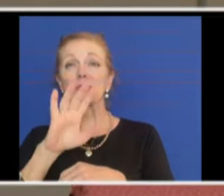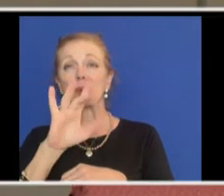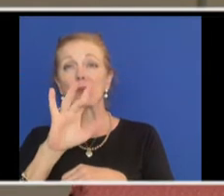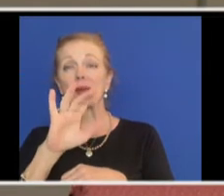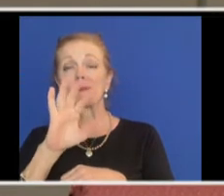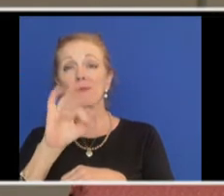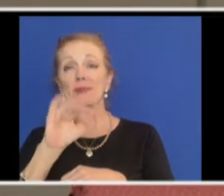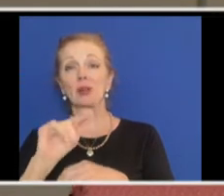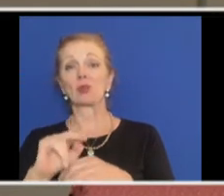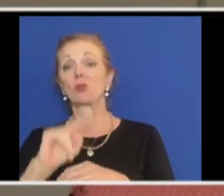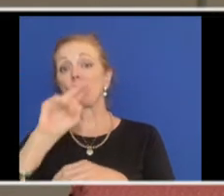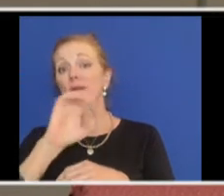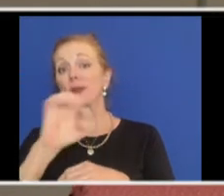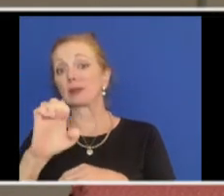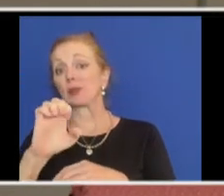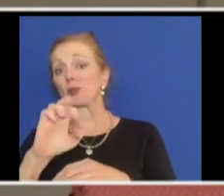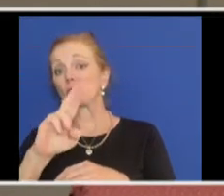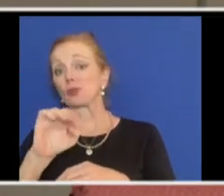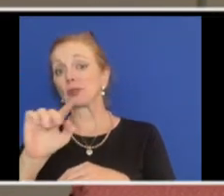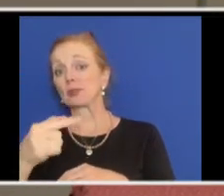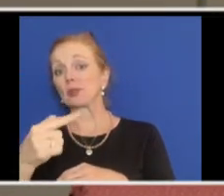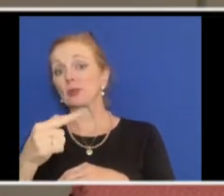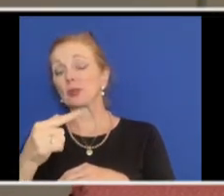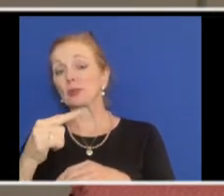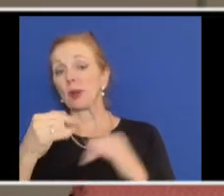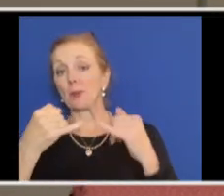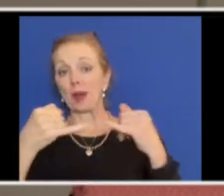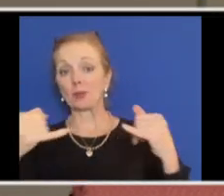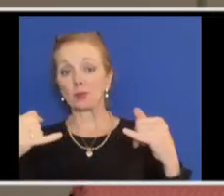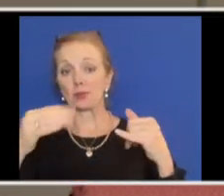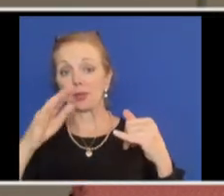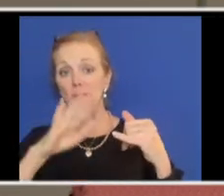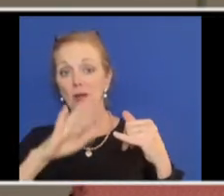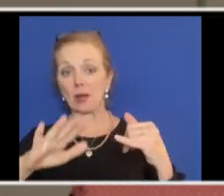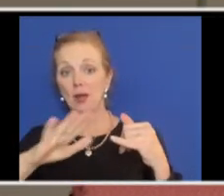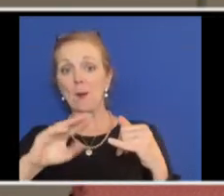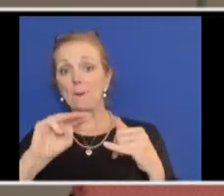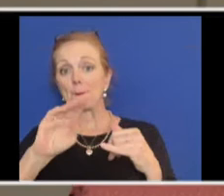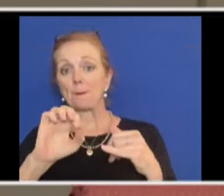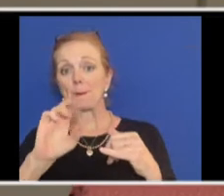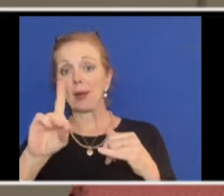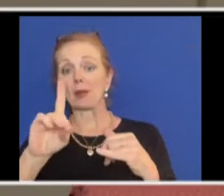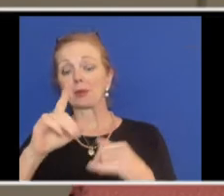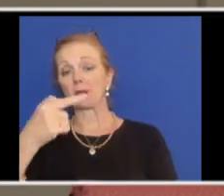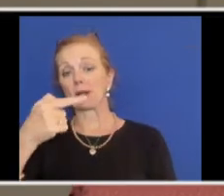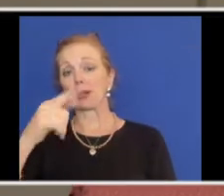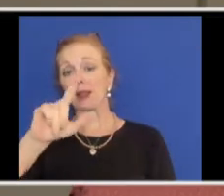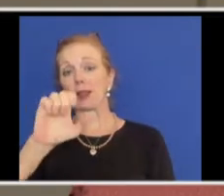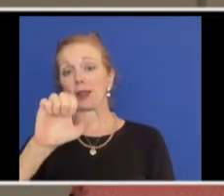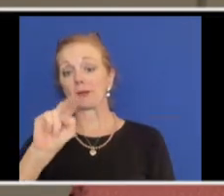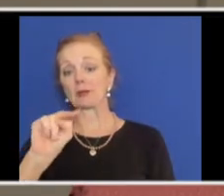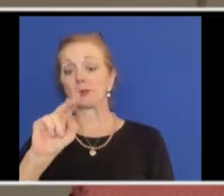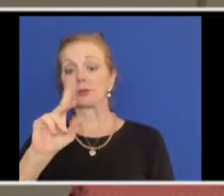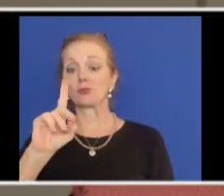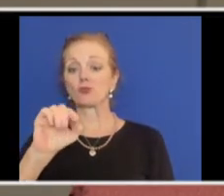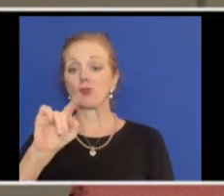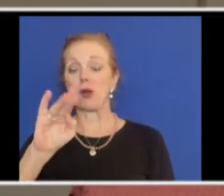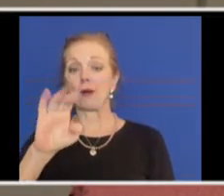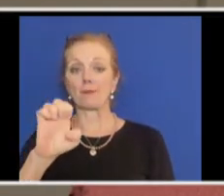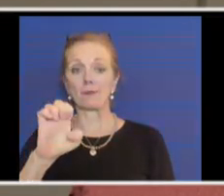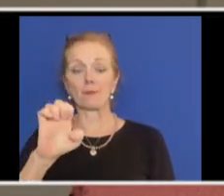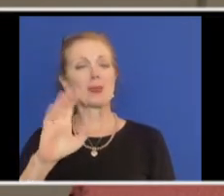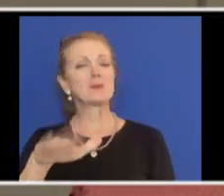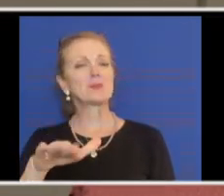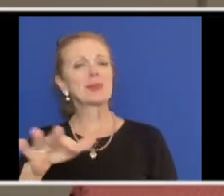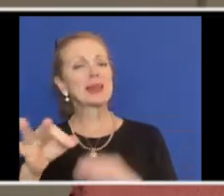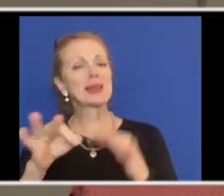feet Northeast of the rezone boundary on Mallard Glen Drive explain that